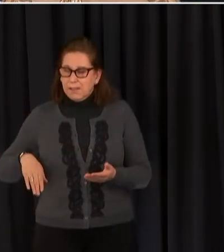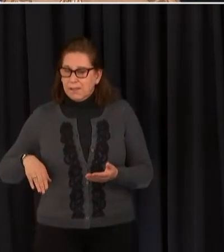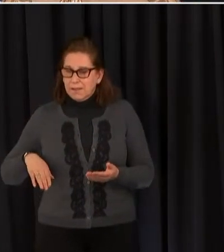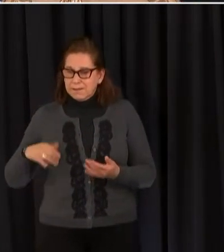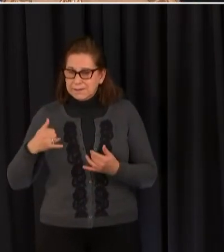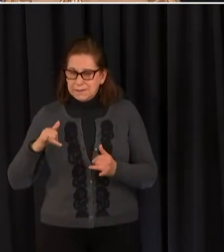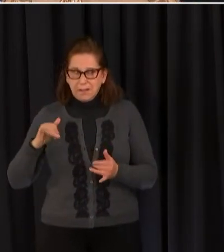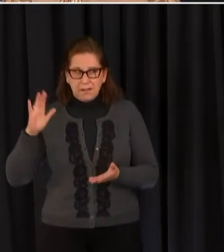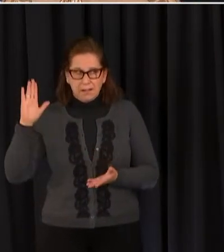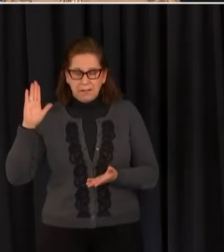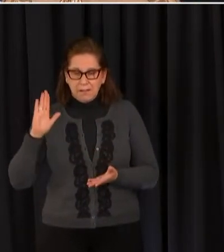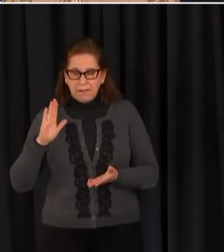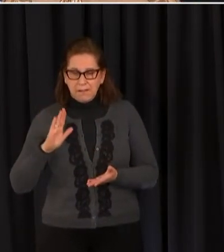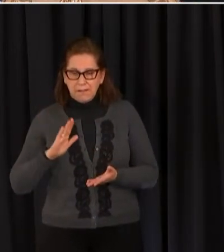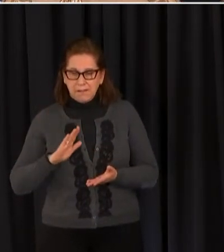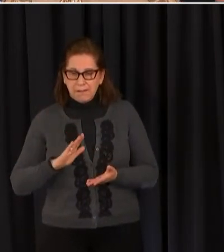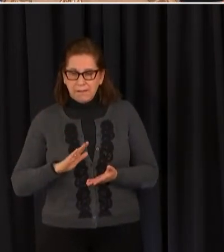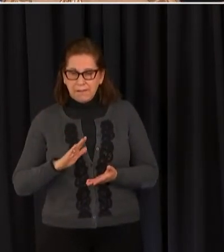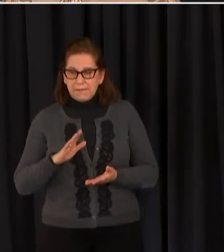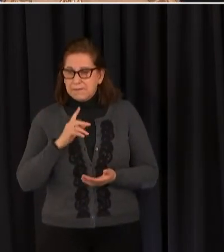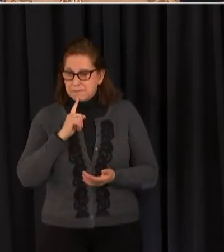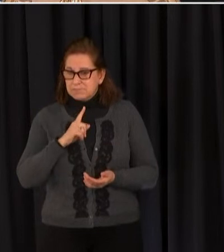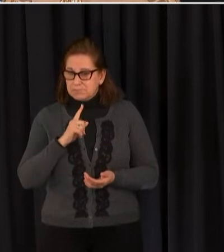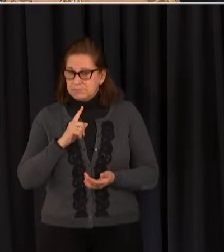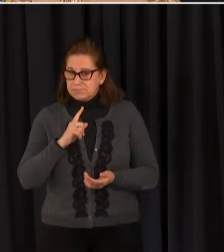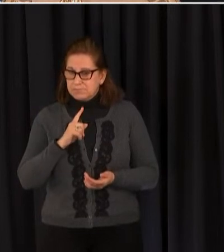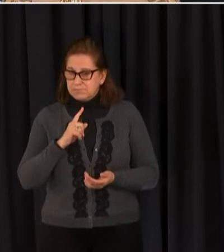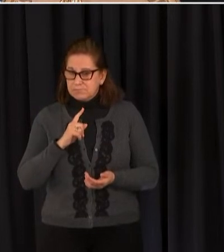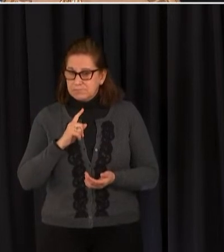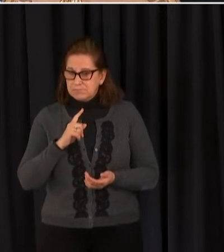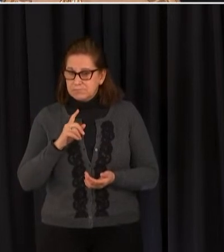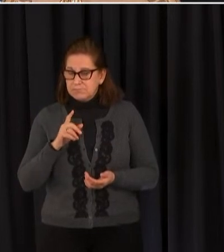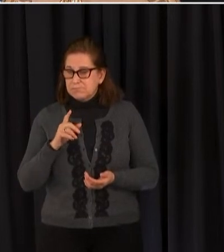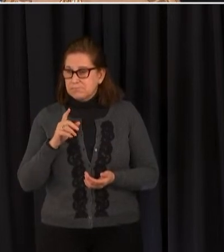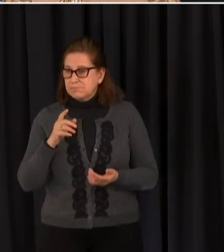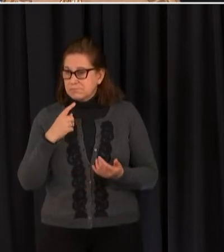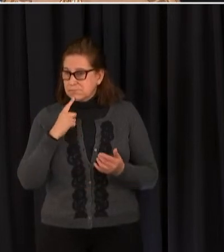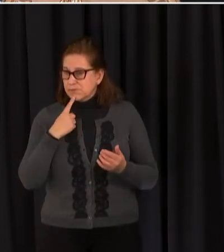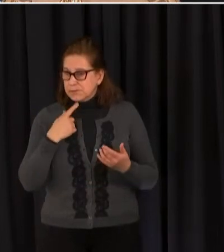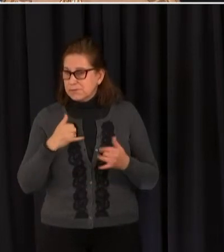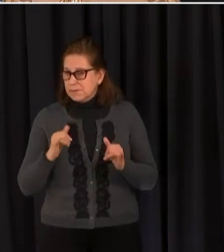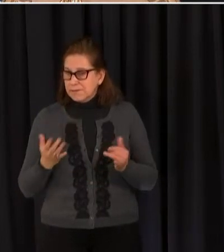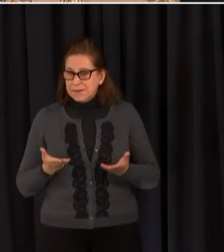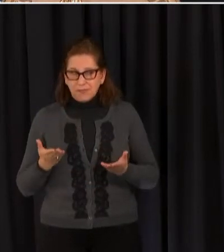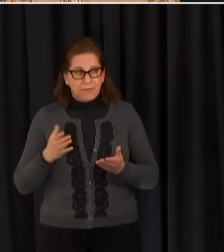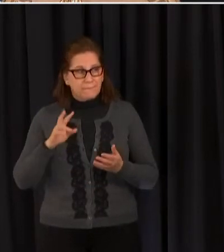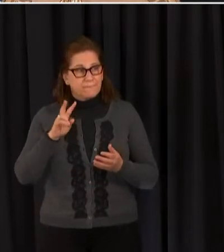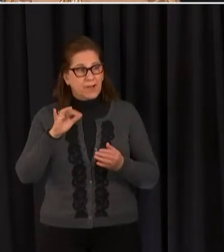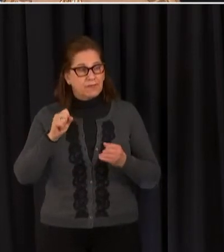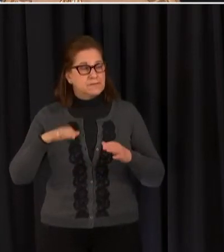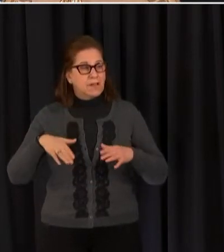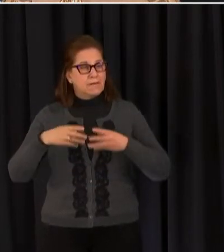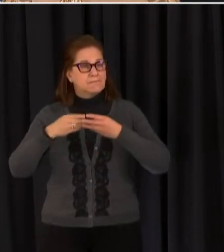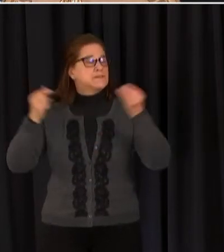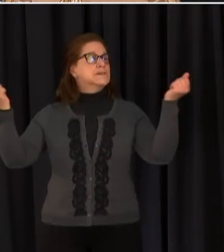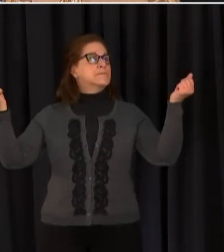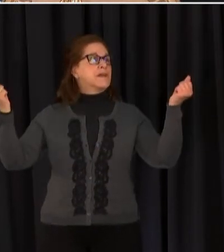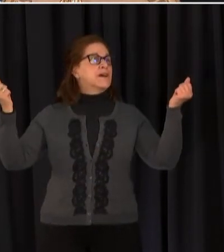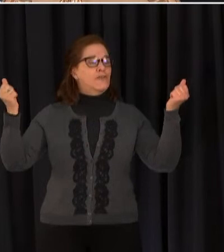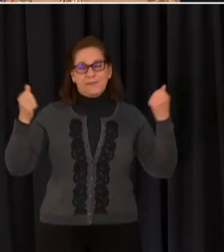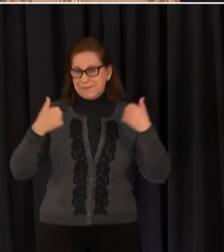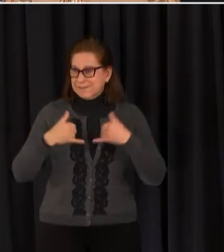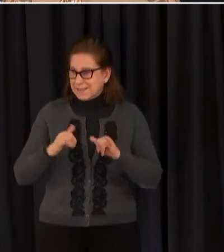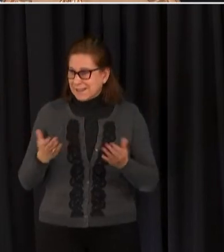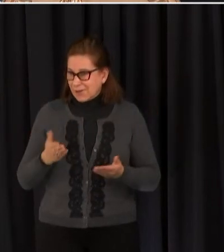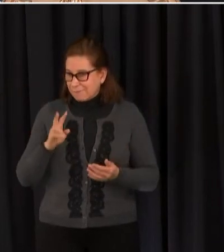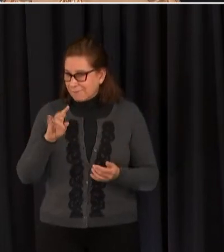why we all have to continue to be vigilant. This virus is not gone. Thank you. Yes,